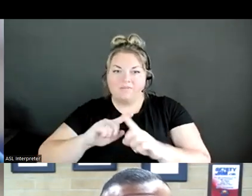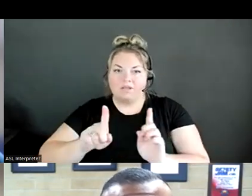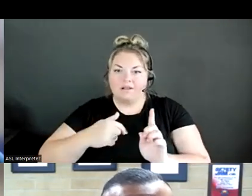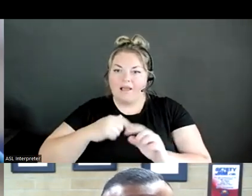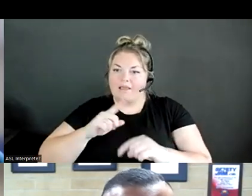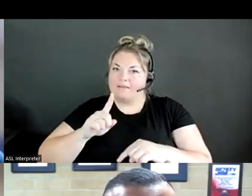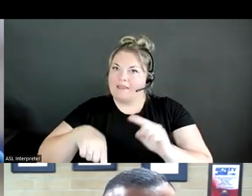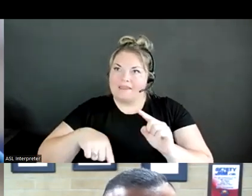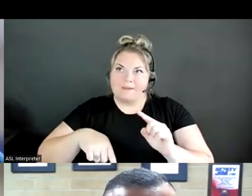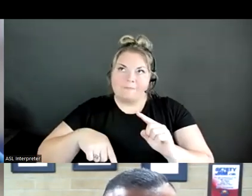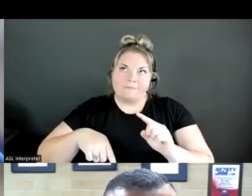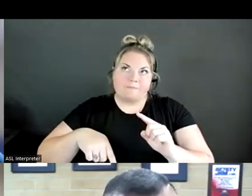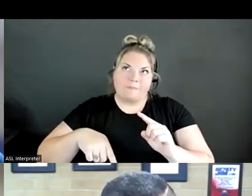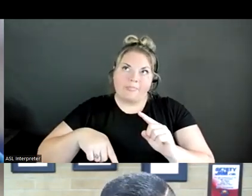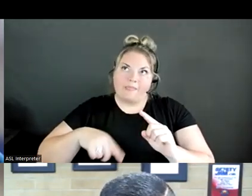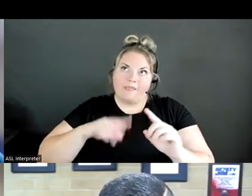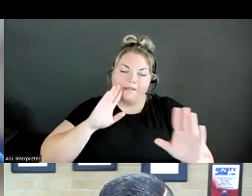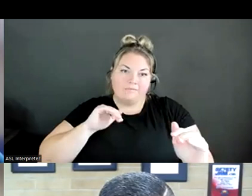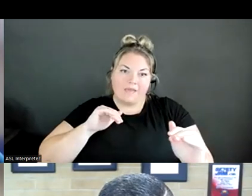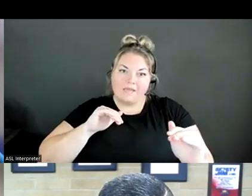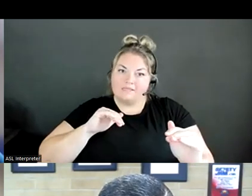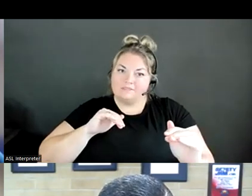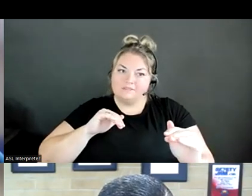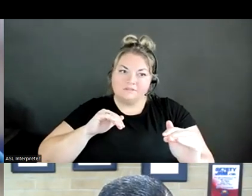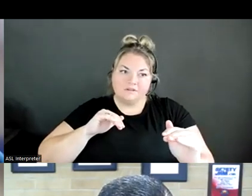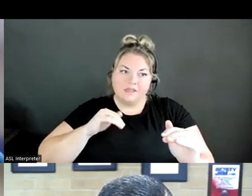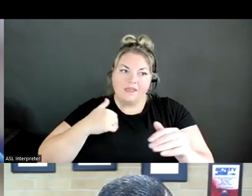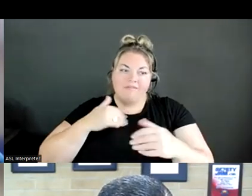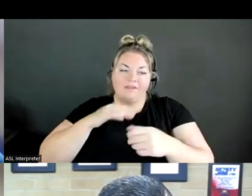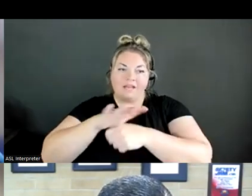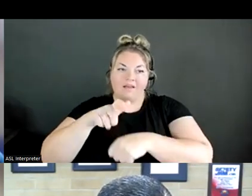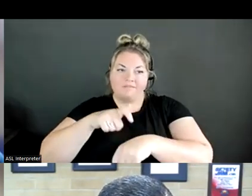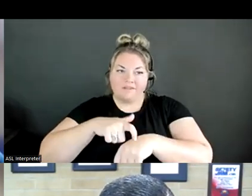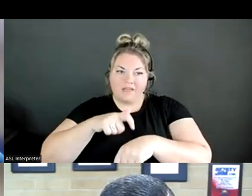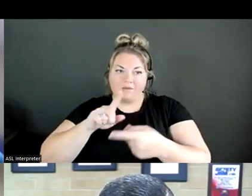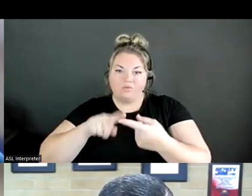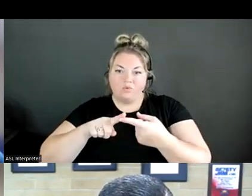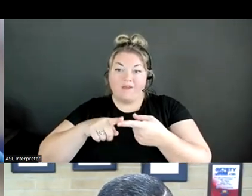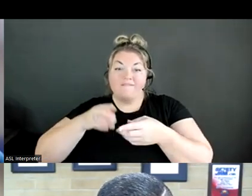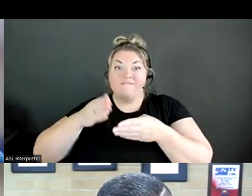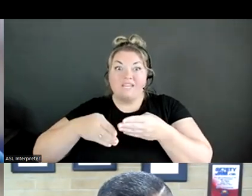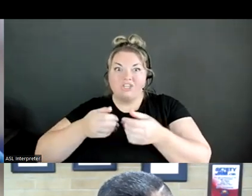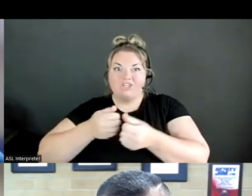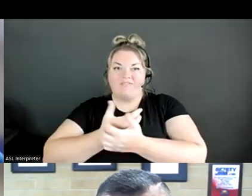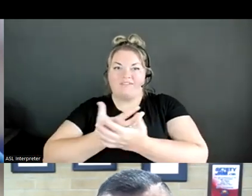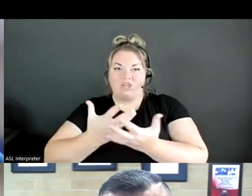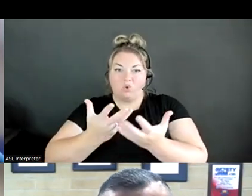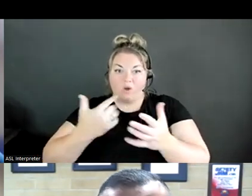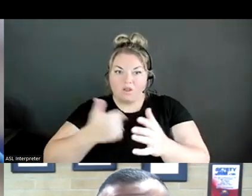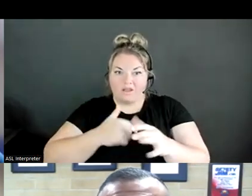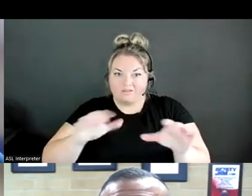can't like expect like having enough time to like finish everything you guys want us to